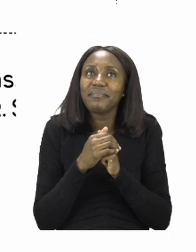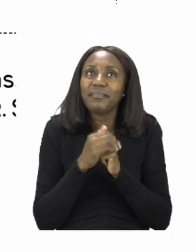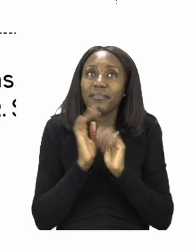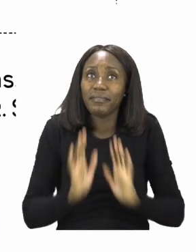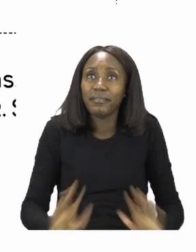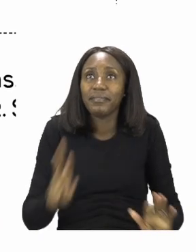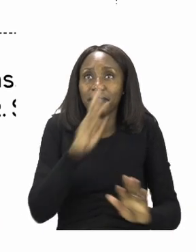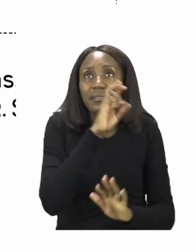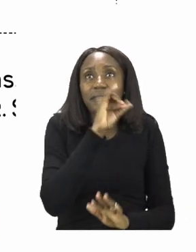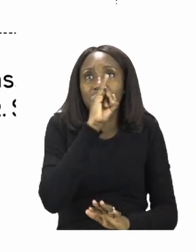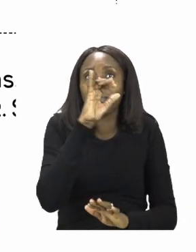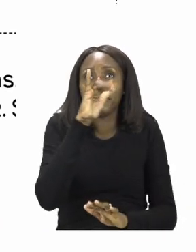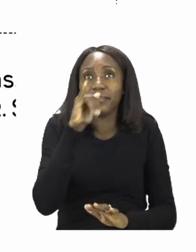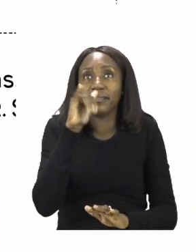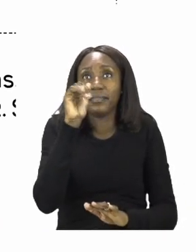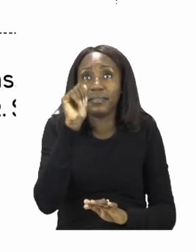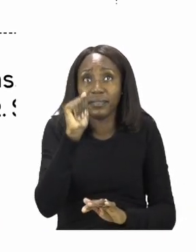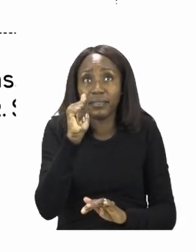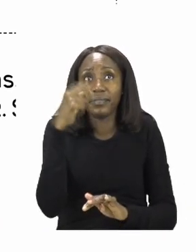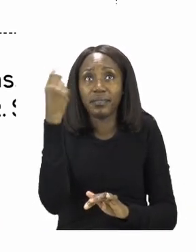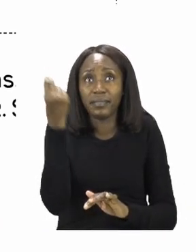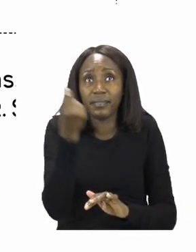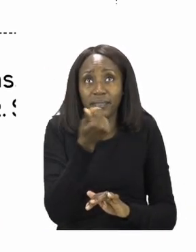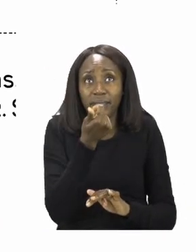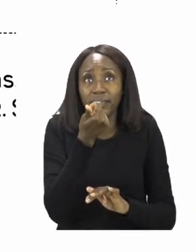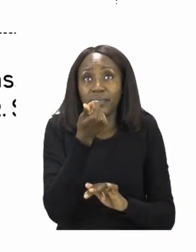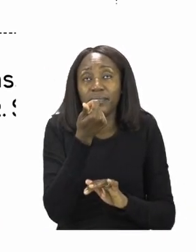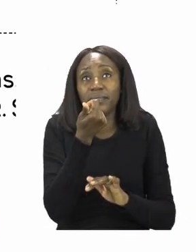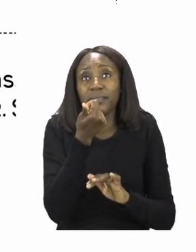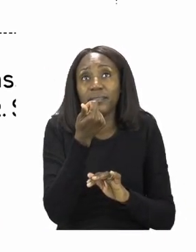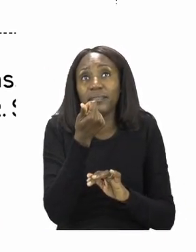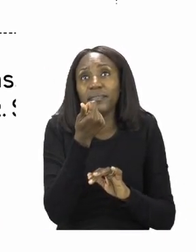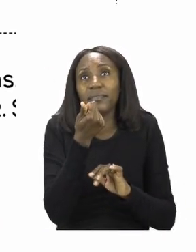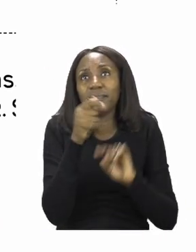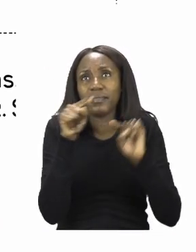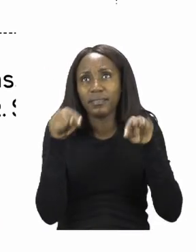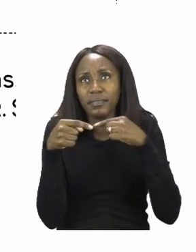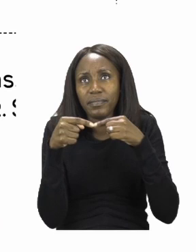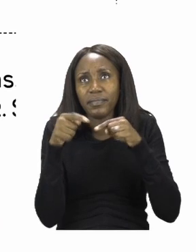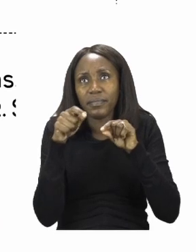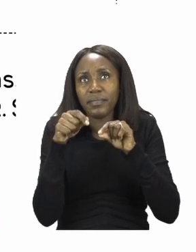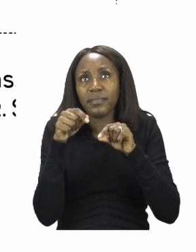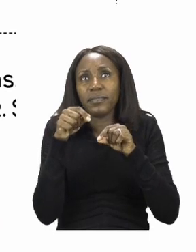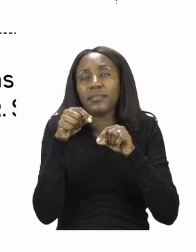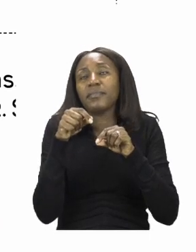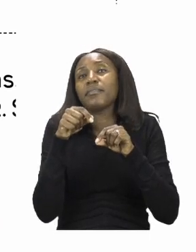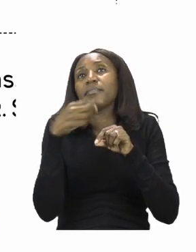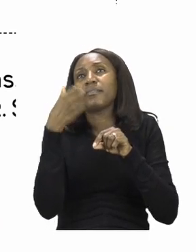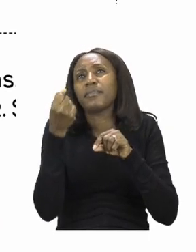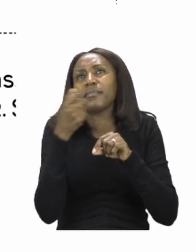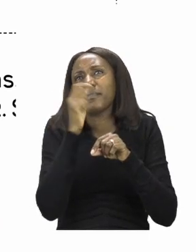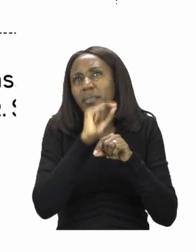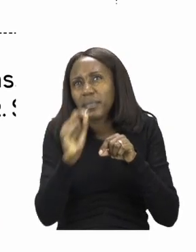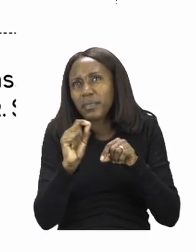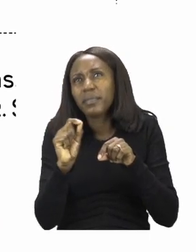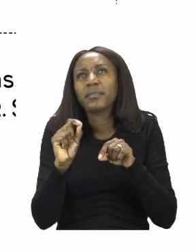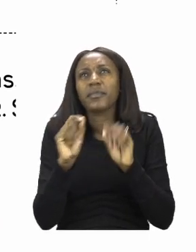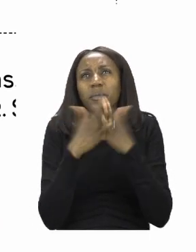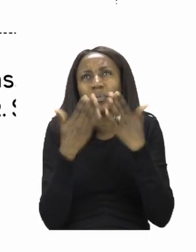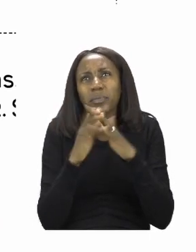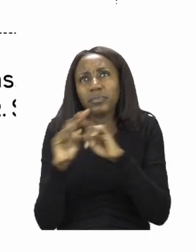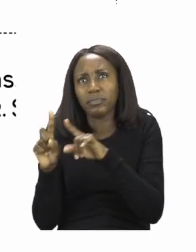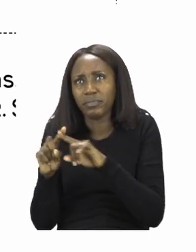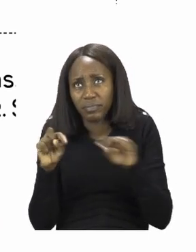Ria bought a stationery set for 2 Namibian dollars.